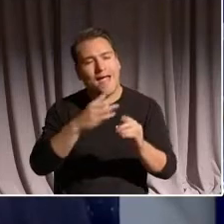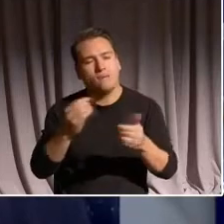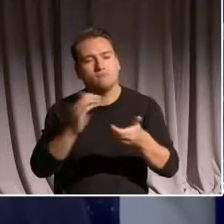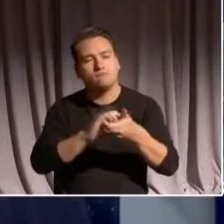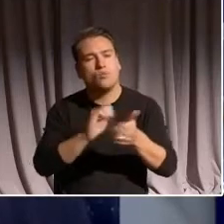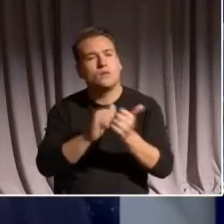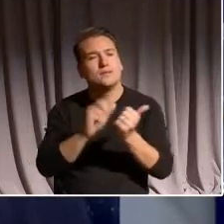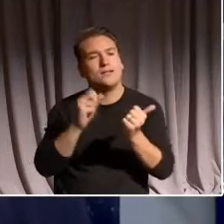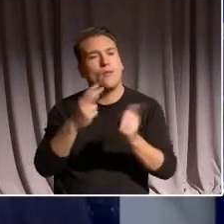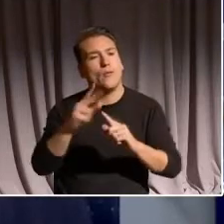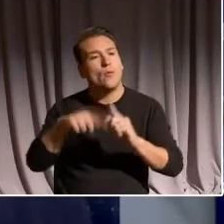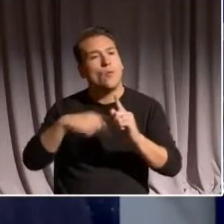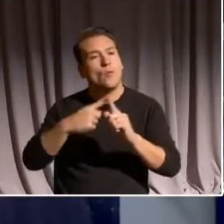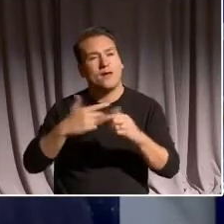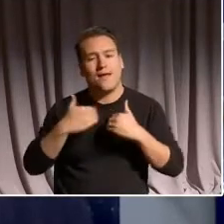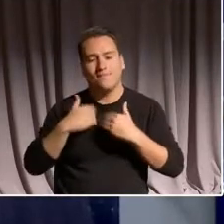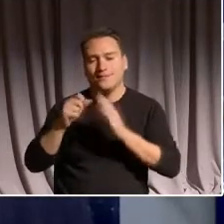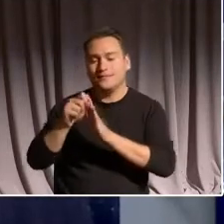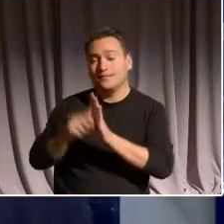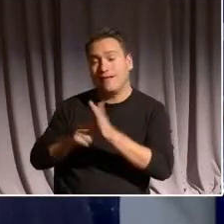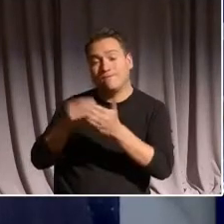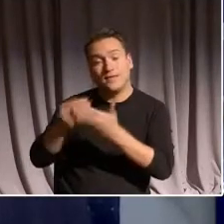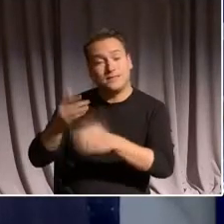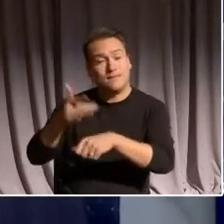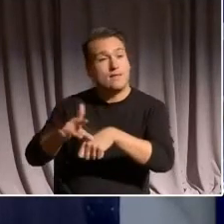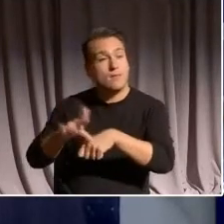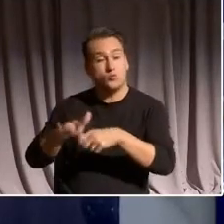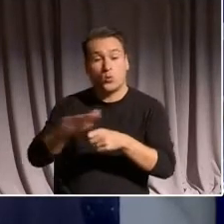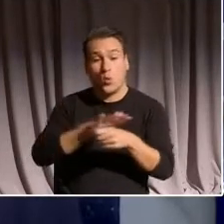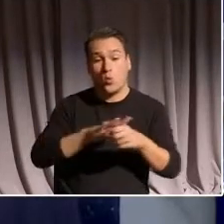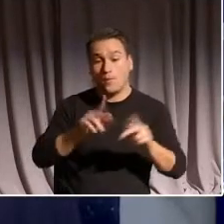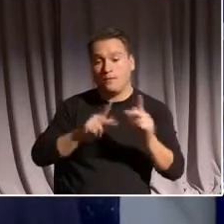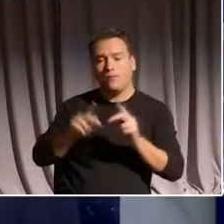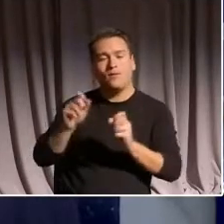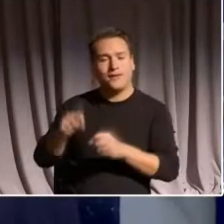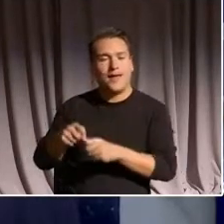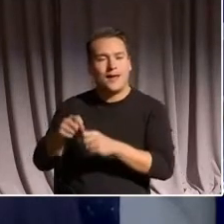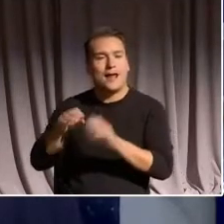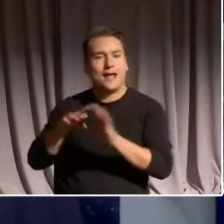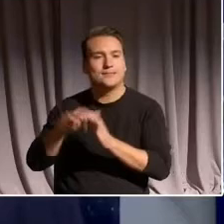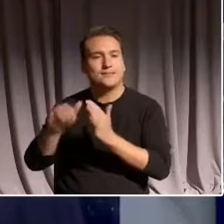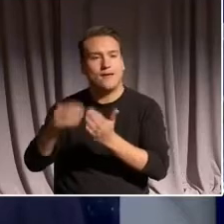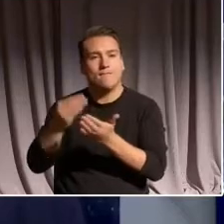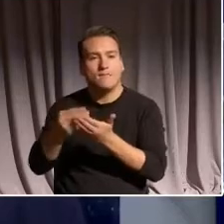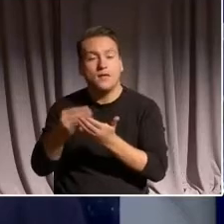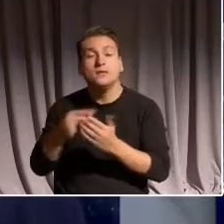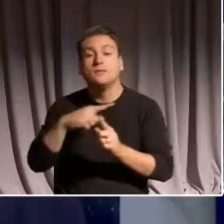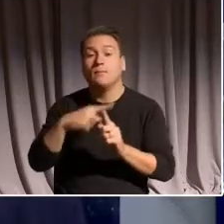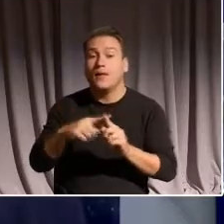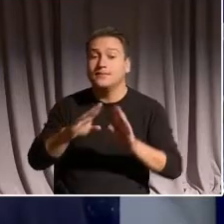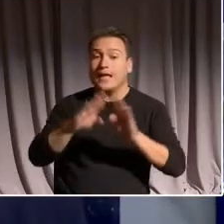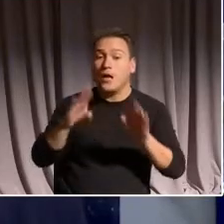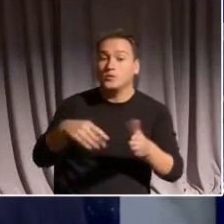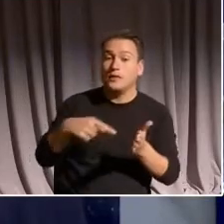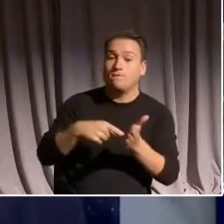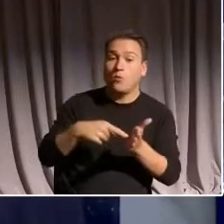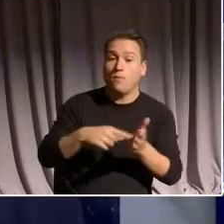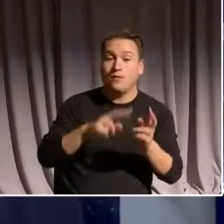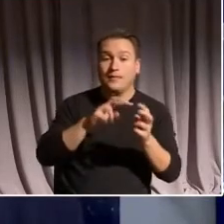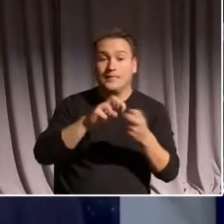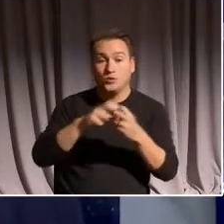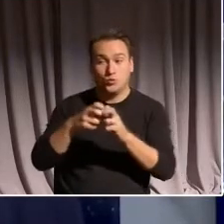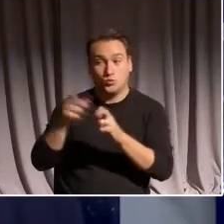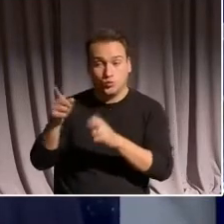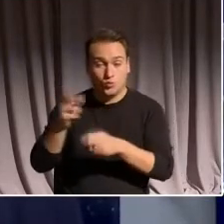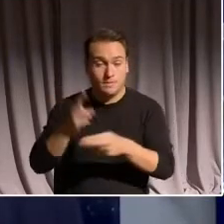stakeholders when there is state funding available so that locals can get it. housing affordability issues I heard you highlight. And